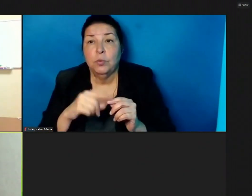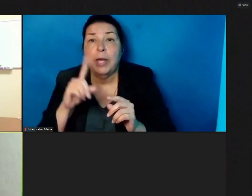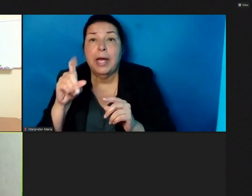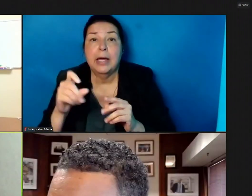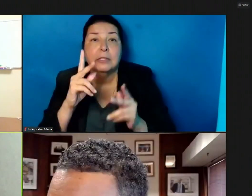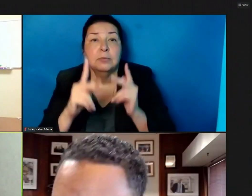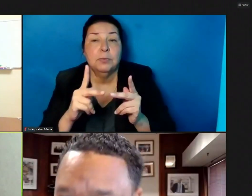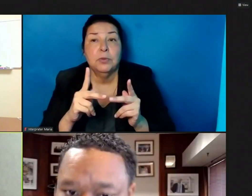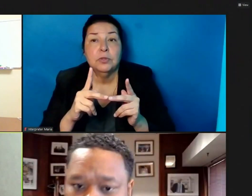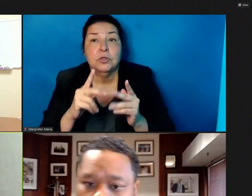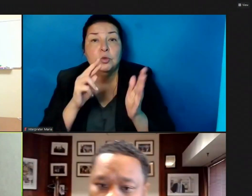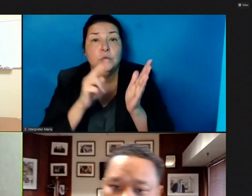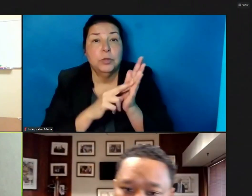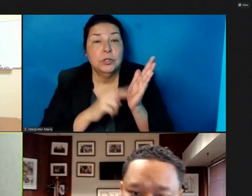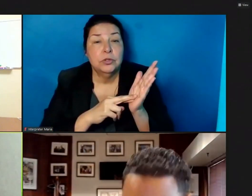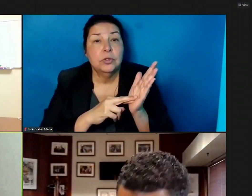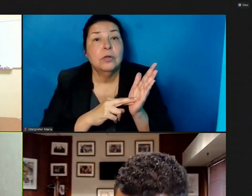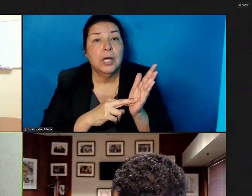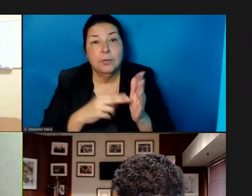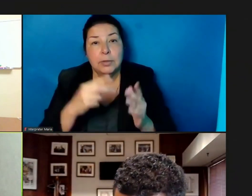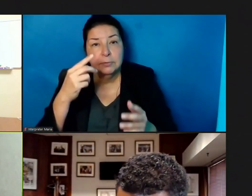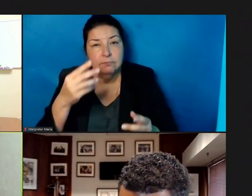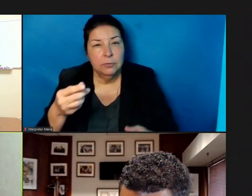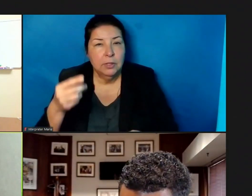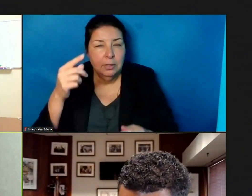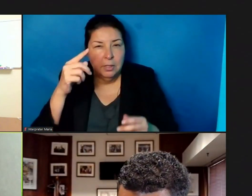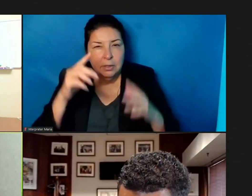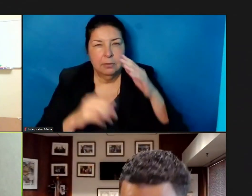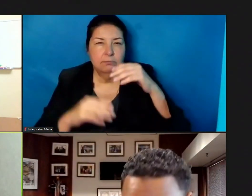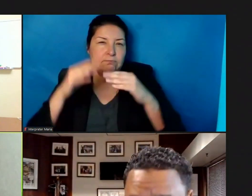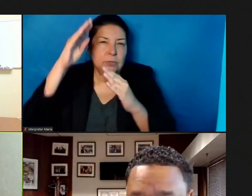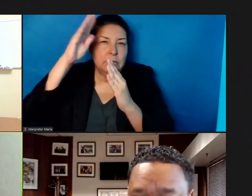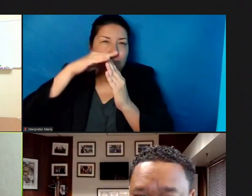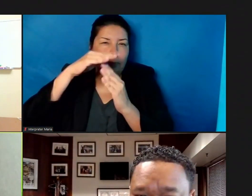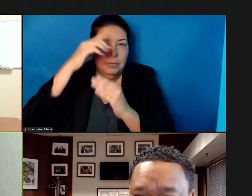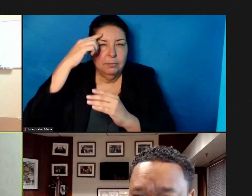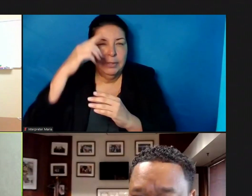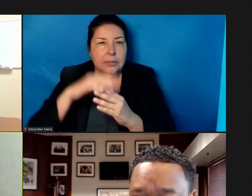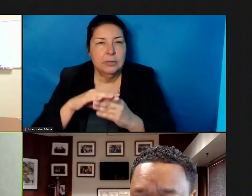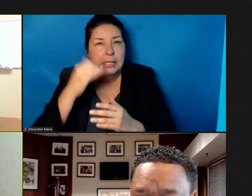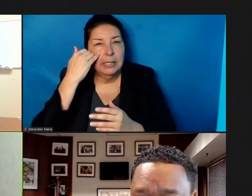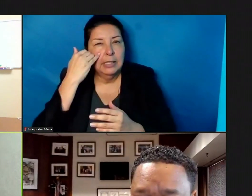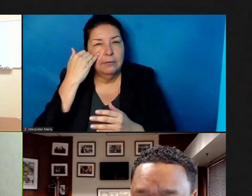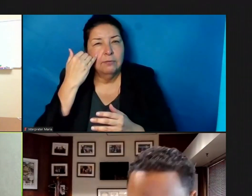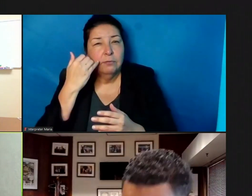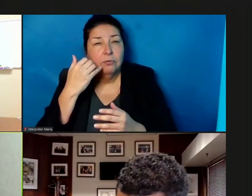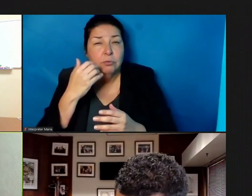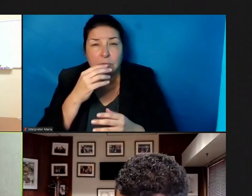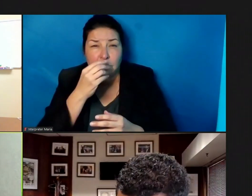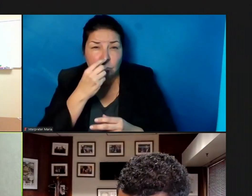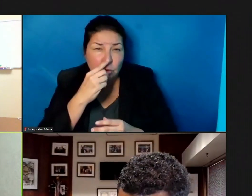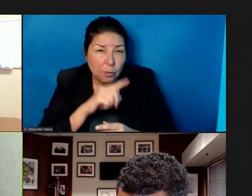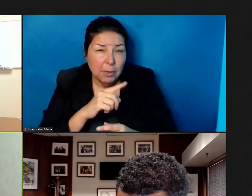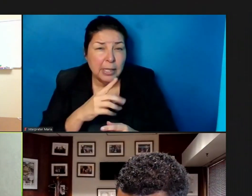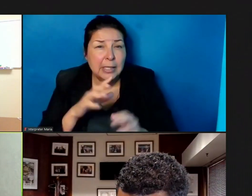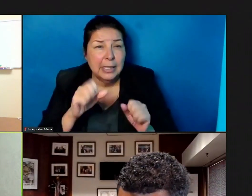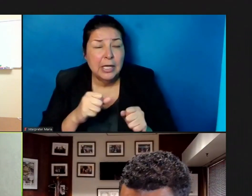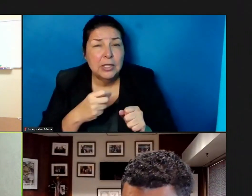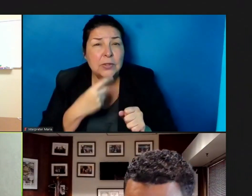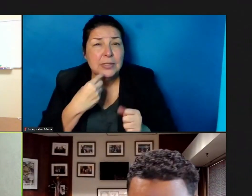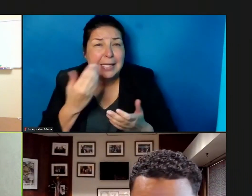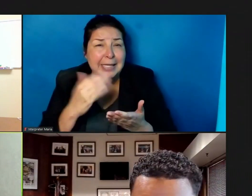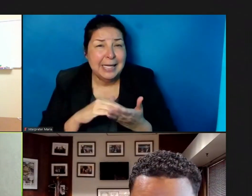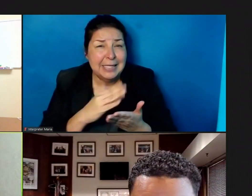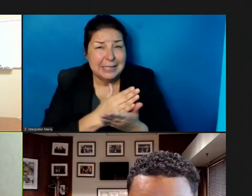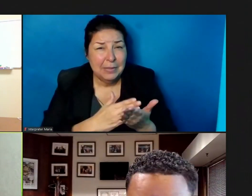register were foremost on their minds. So if you don't mind, you might be repeating a little bit, but let's go with